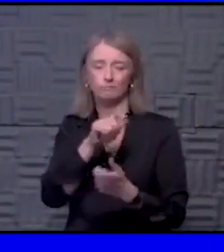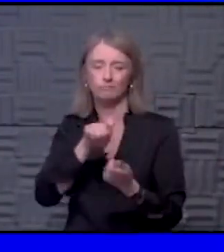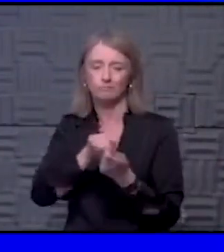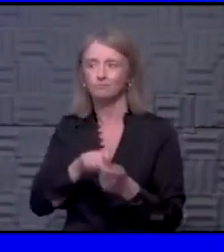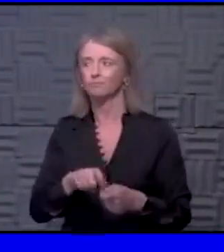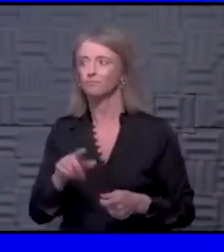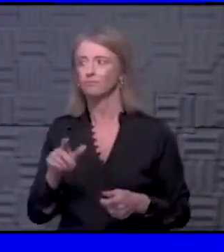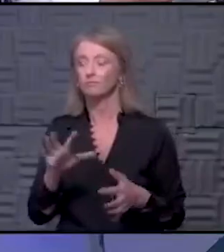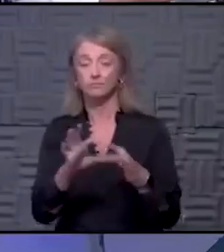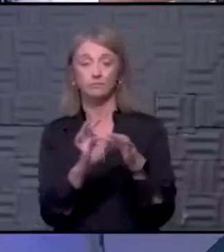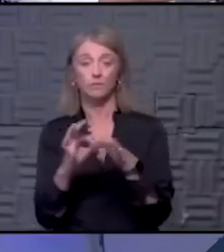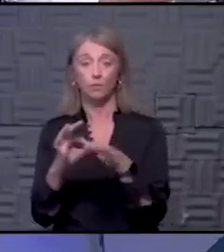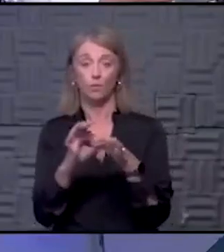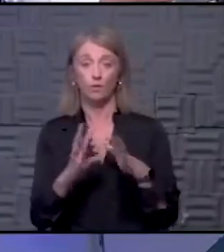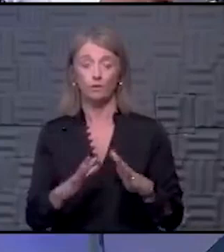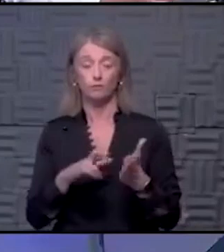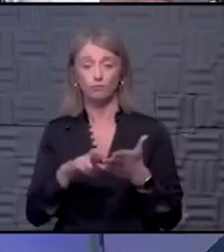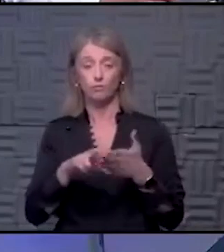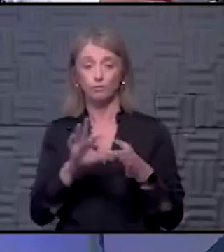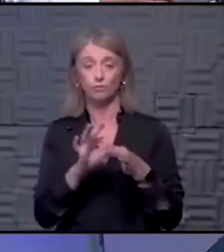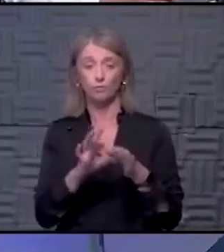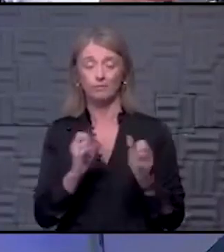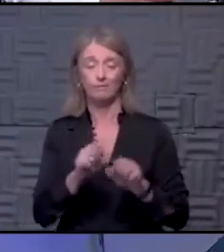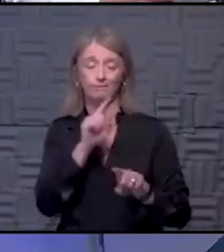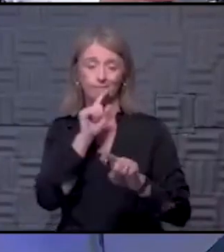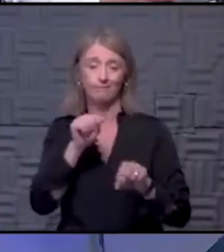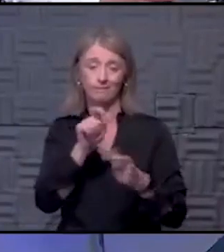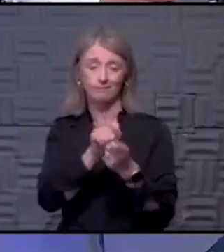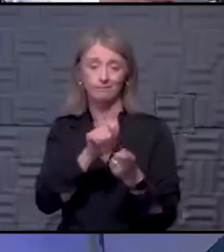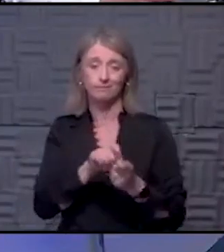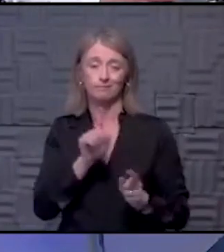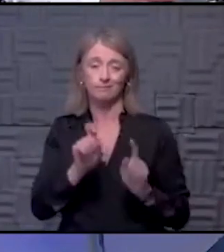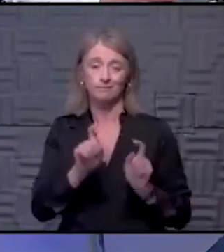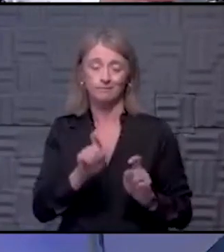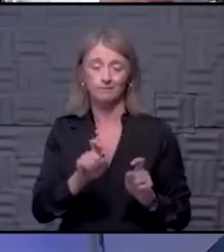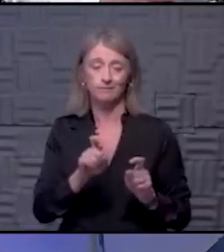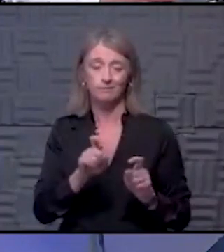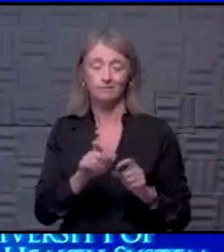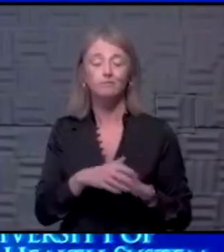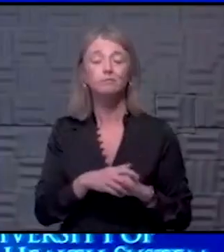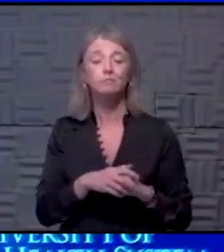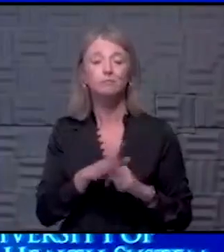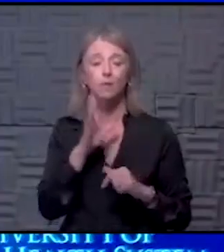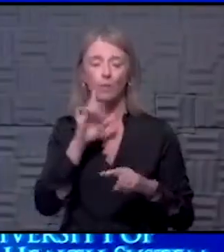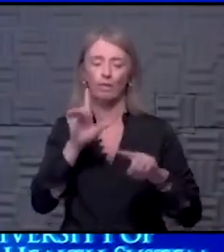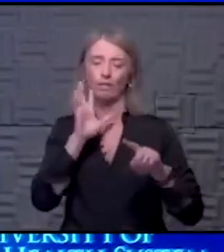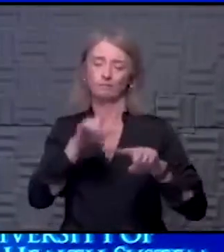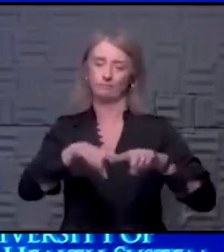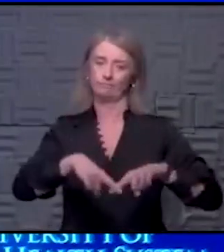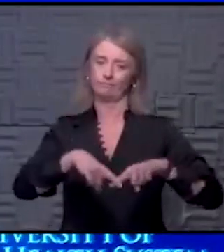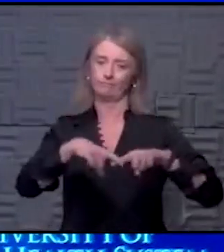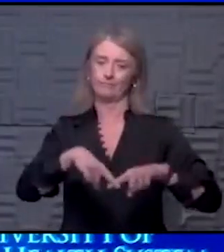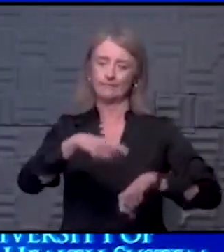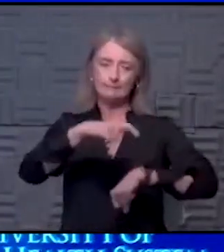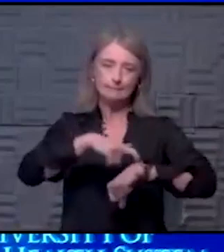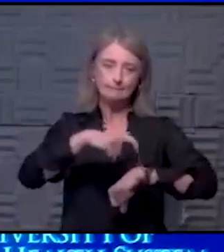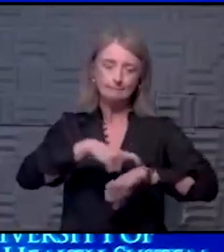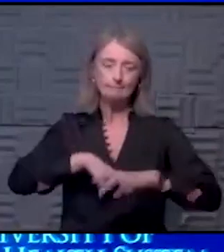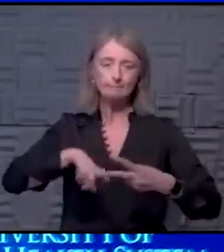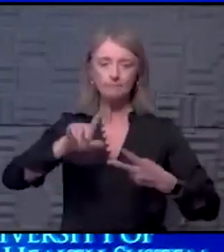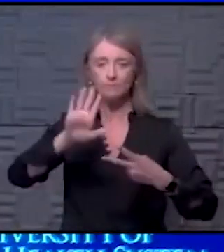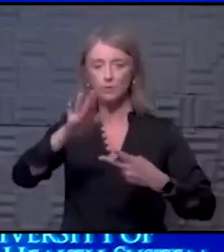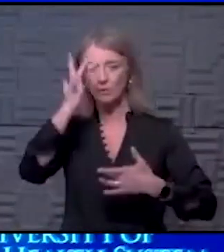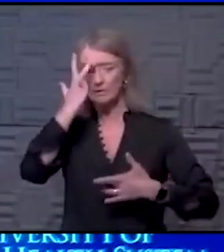the coordinators, Yeah. the research coordinators can answer those specific questions, because the answer is going to be it depends. It depends on the time frame and